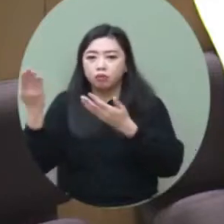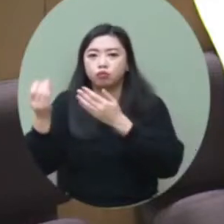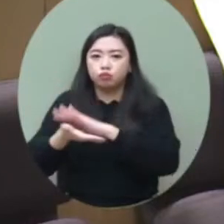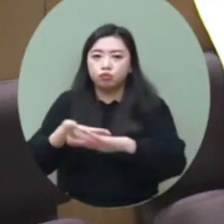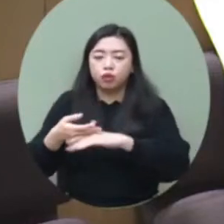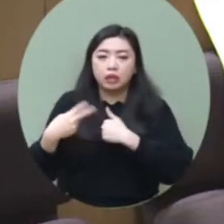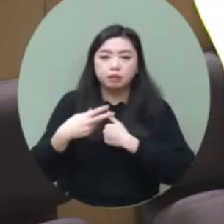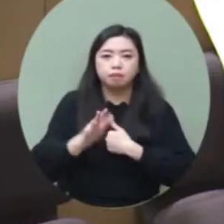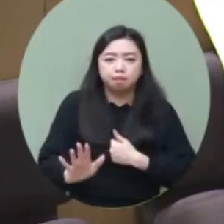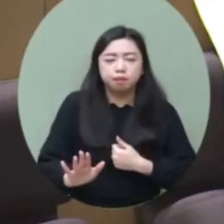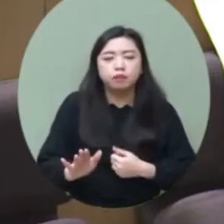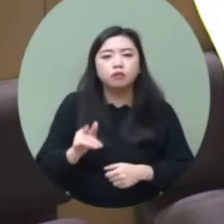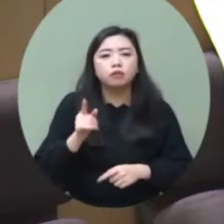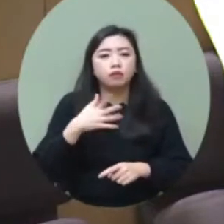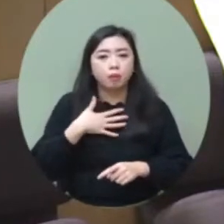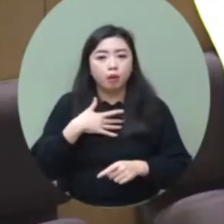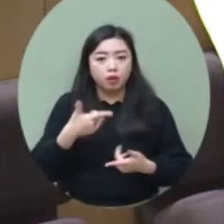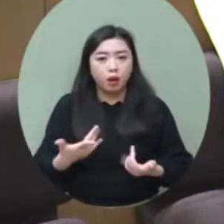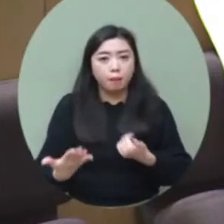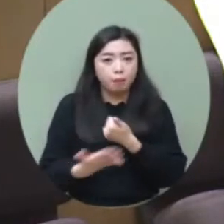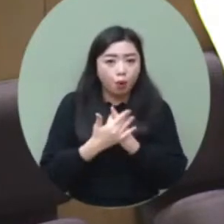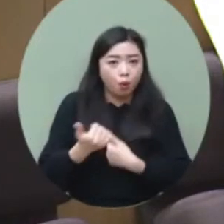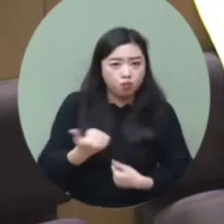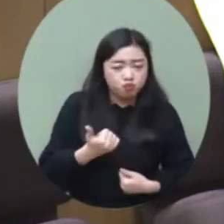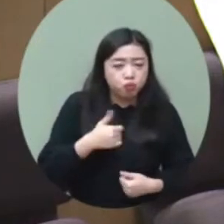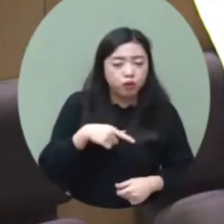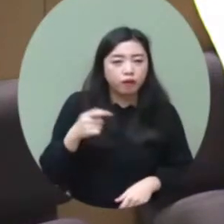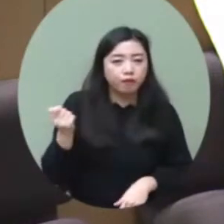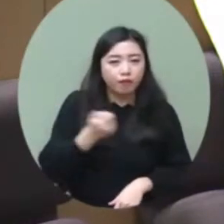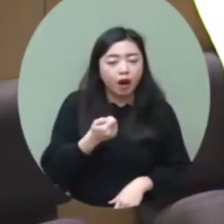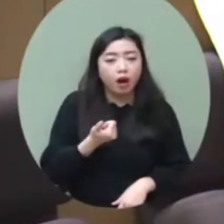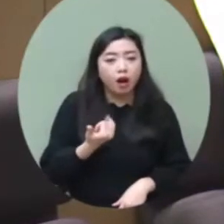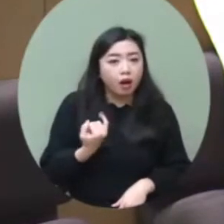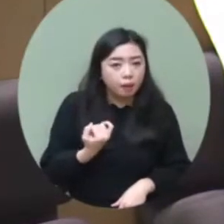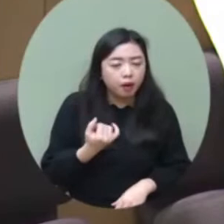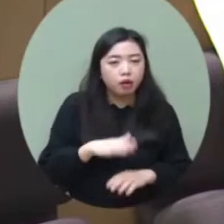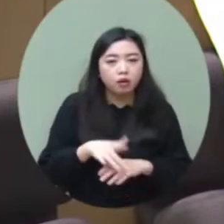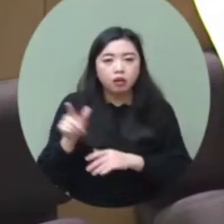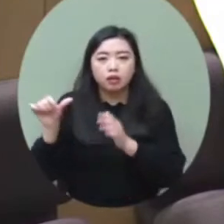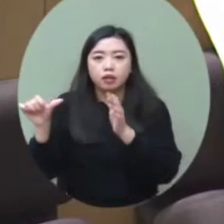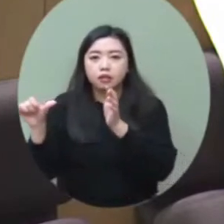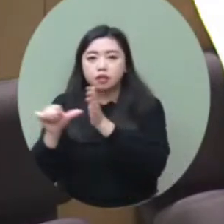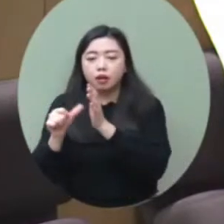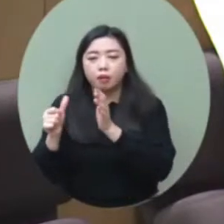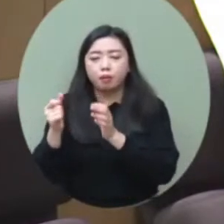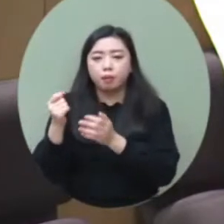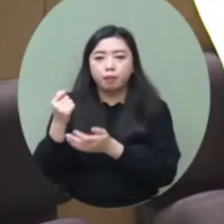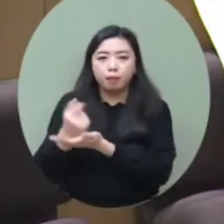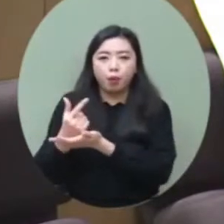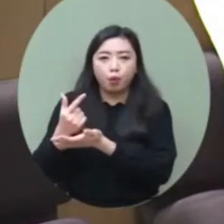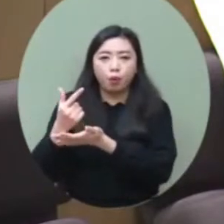hospitals apart from the St. Paul's Hospital which are willing to accept non-COVID patients? Thank you.